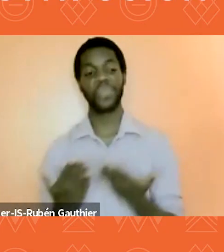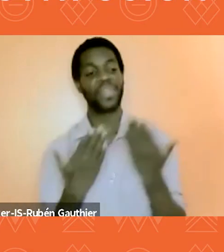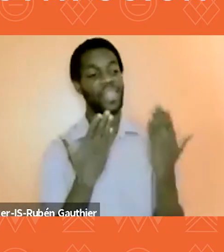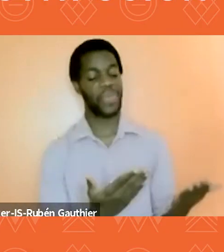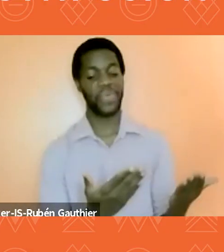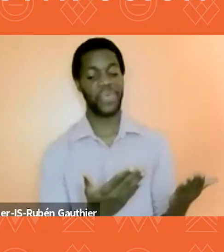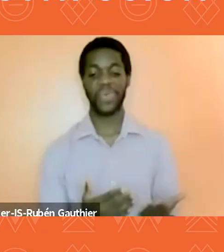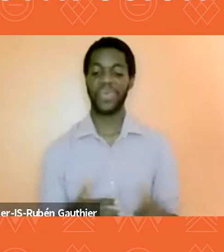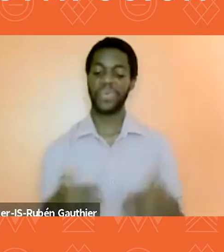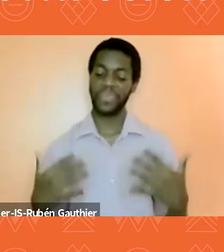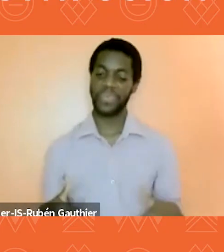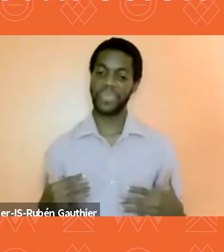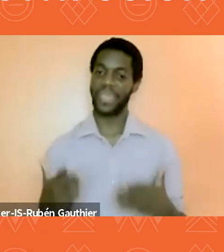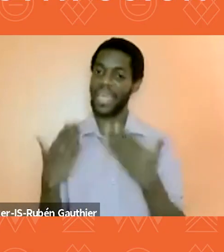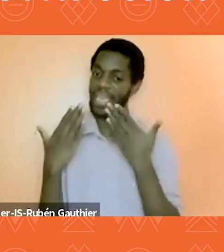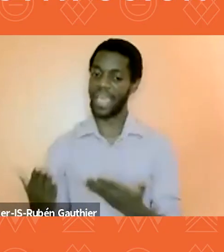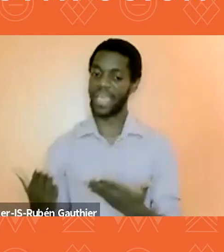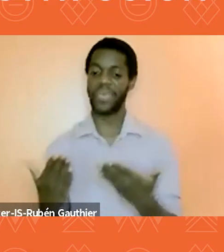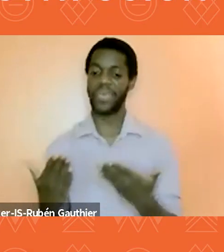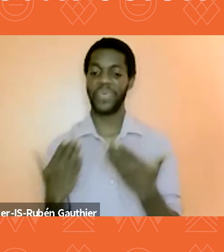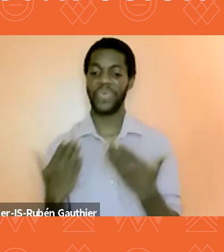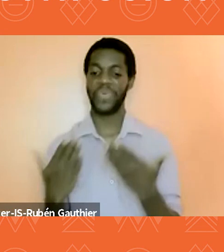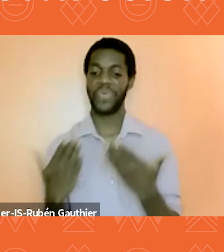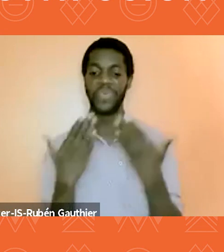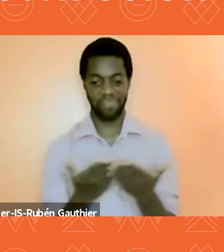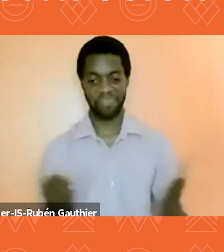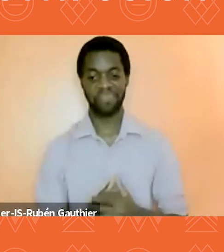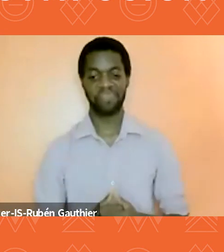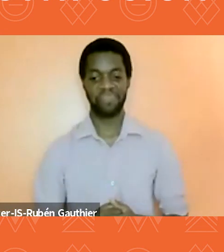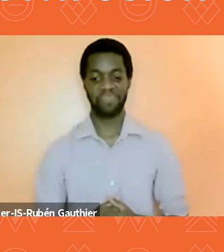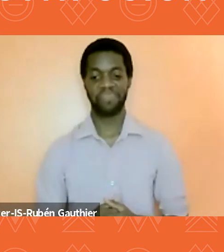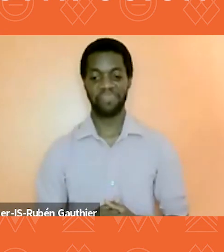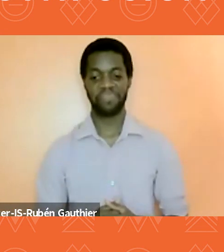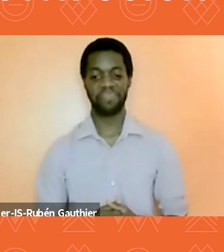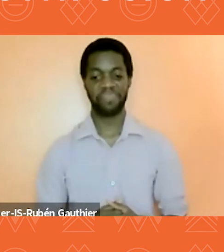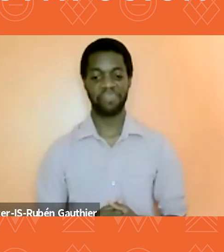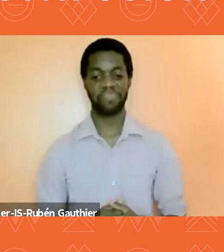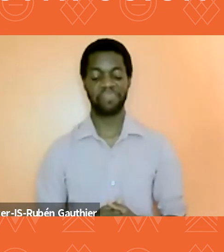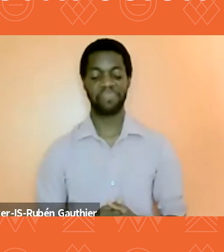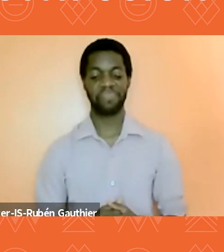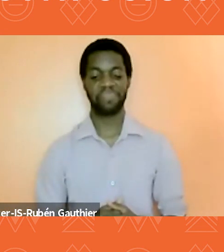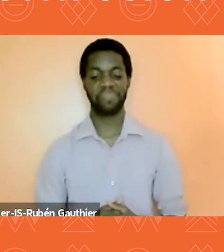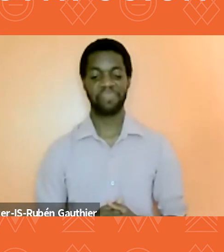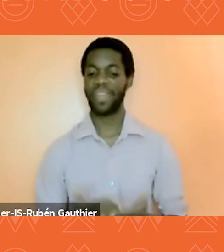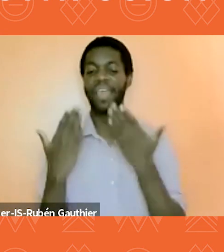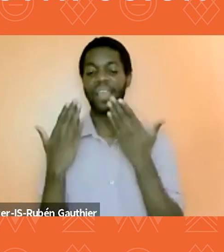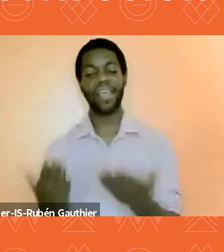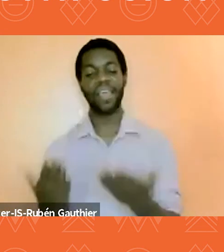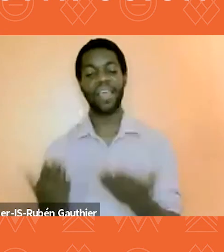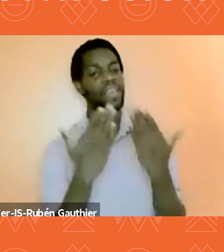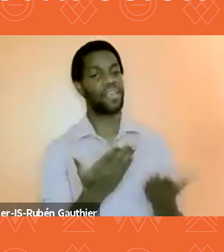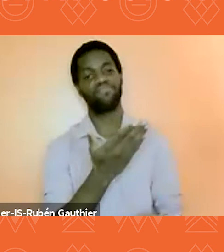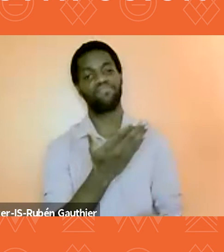much for not only taking us into the making of the declaration, because I think it enhances